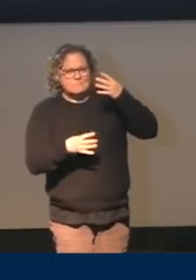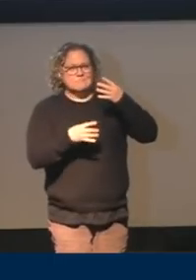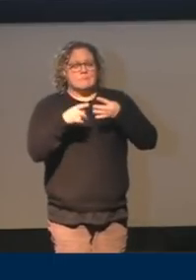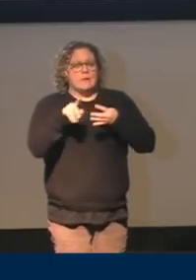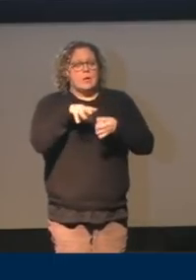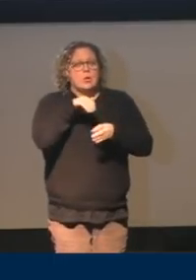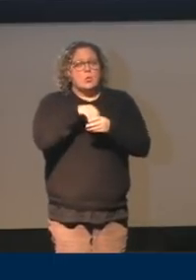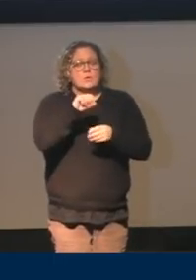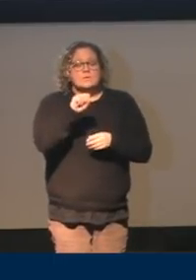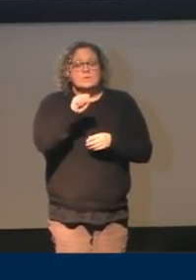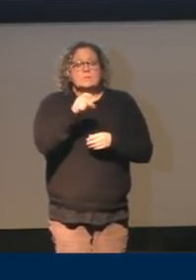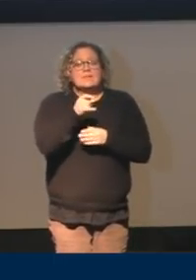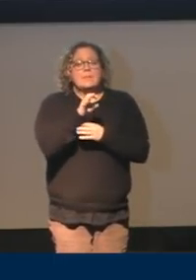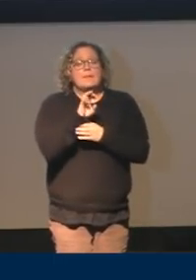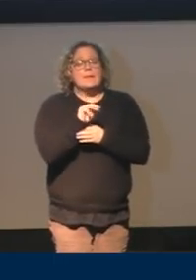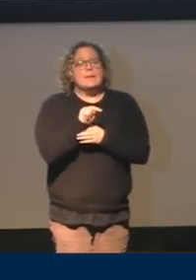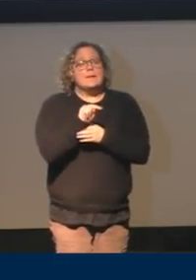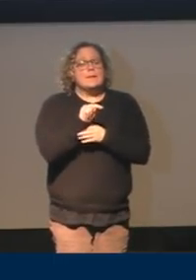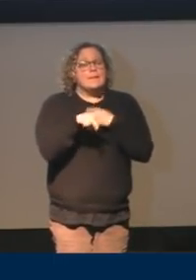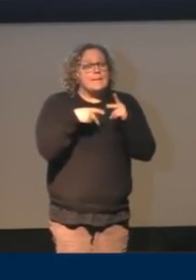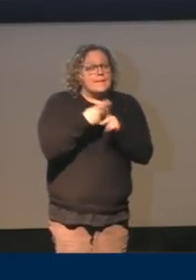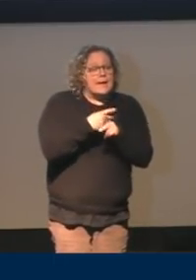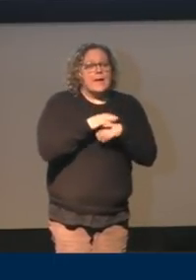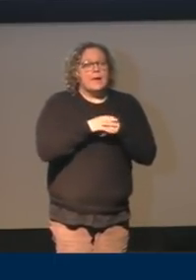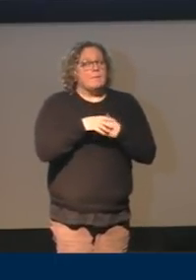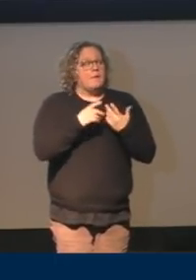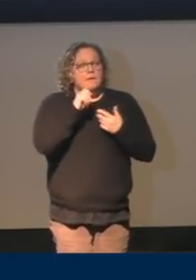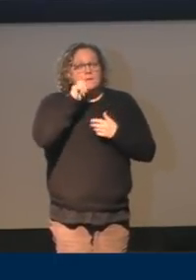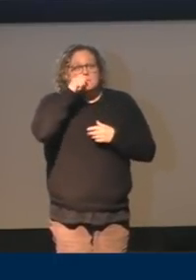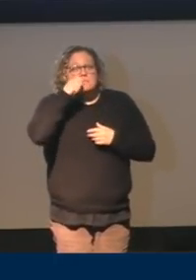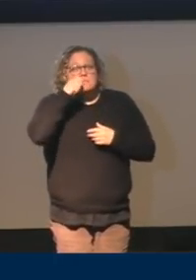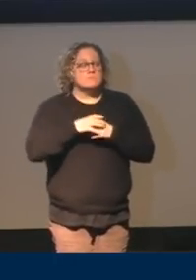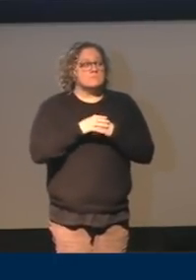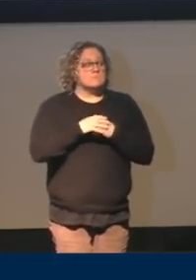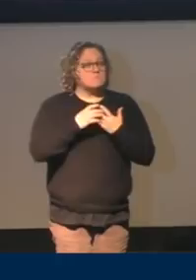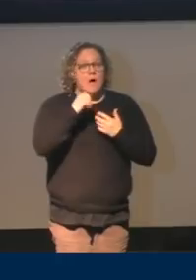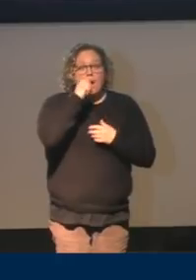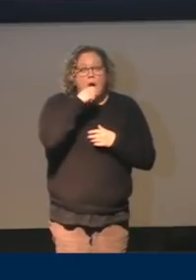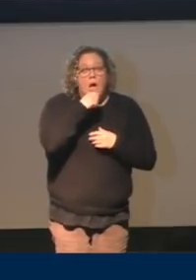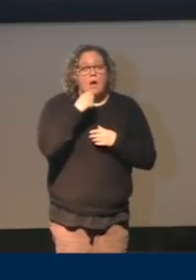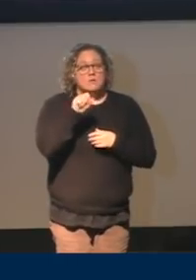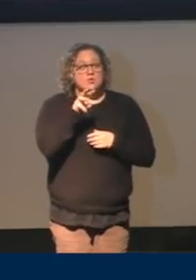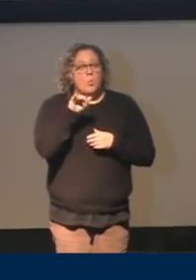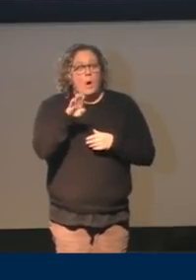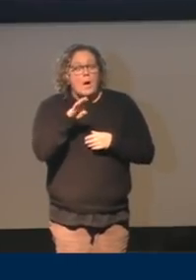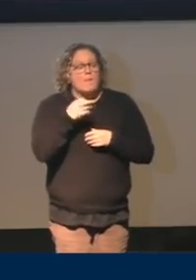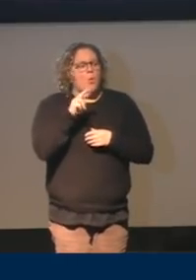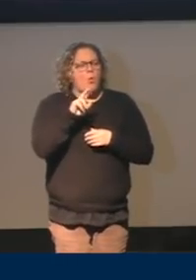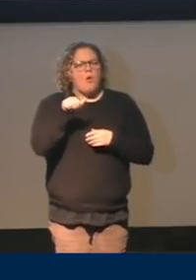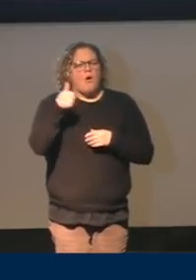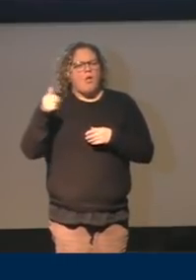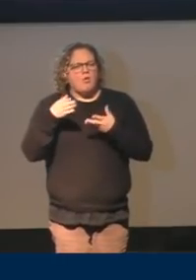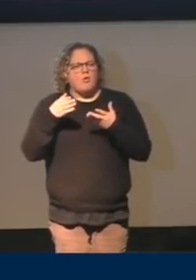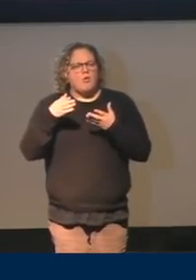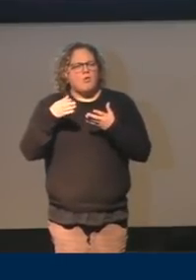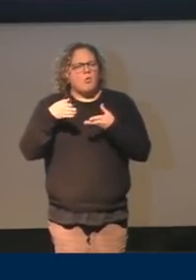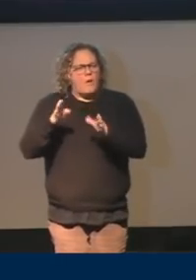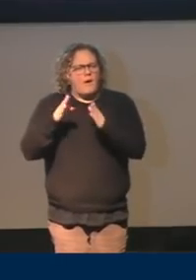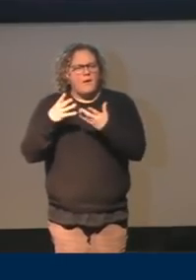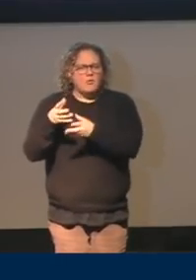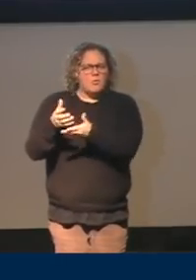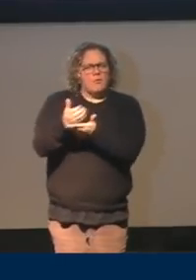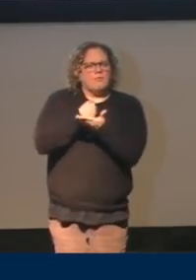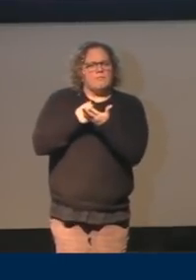type, whether the specimen is a nasopharyngeal swab, an oral swab, or other specimens, and specifically upon the